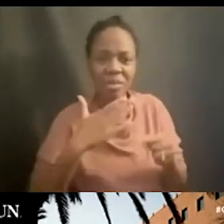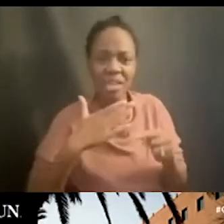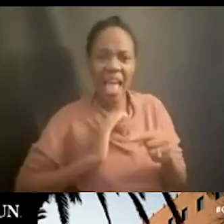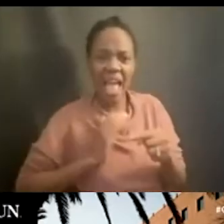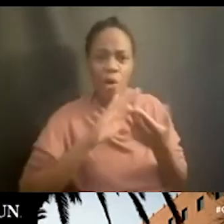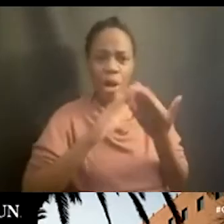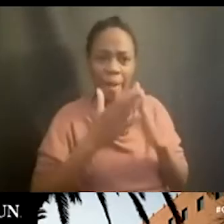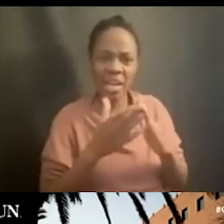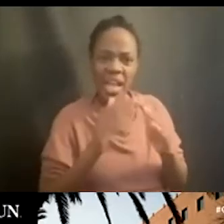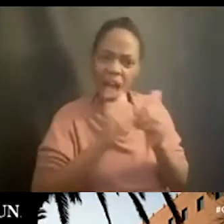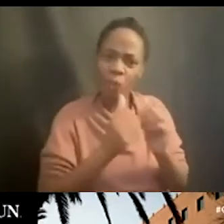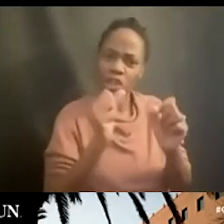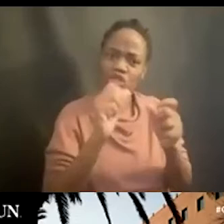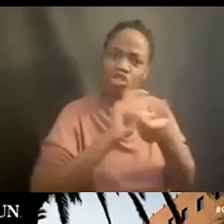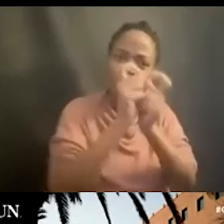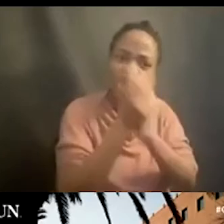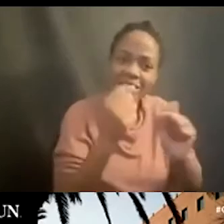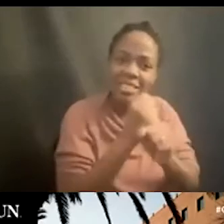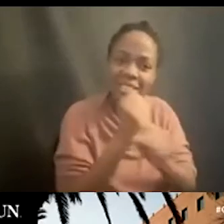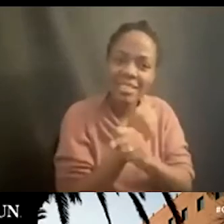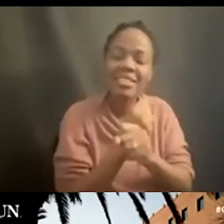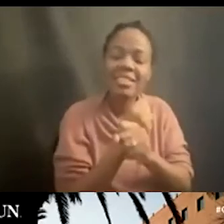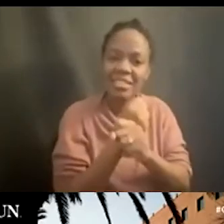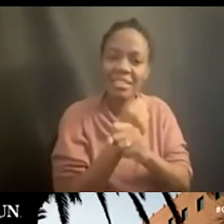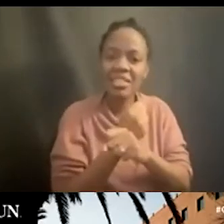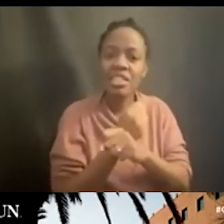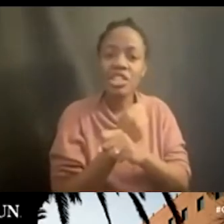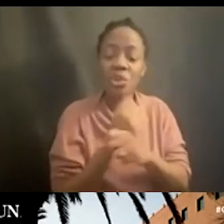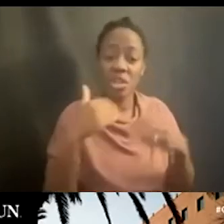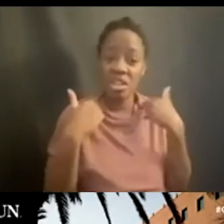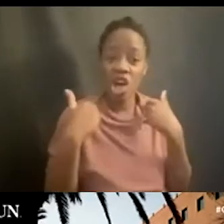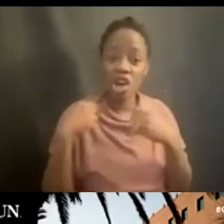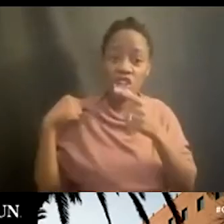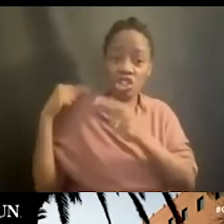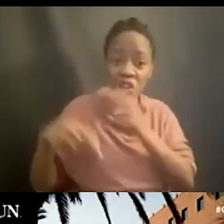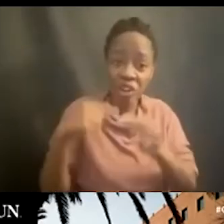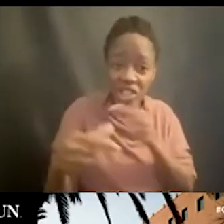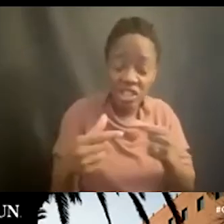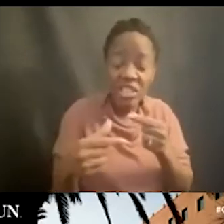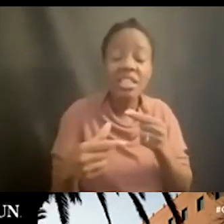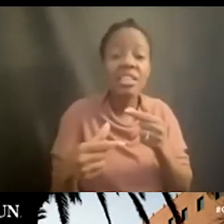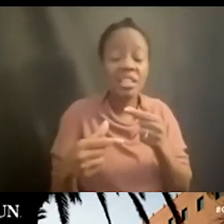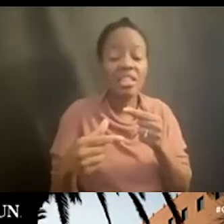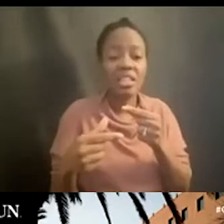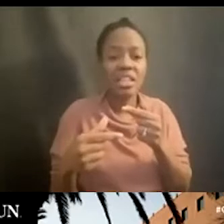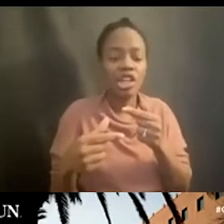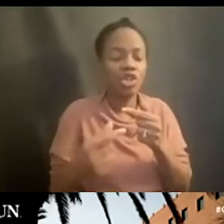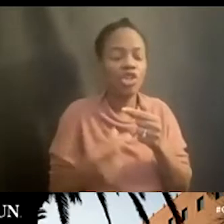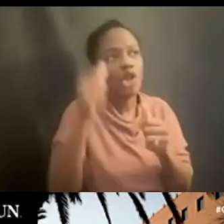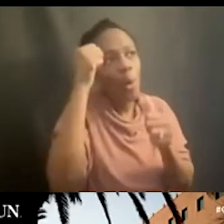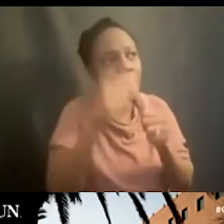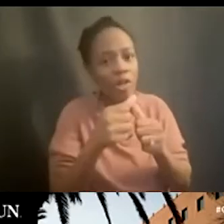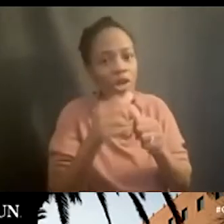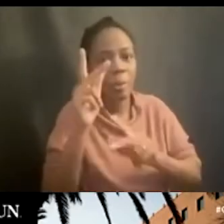you know, how can we change that? And again, like I said, just the younger generations, there's always going to continue to be people before us that are looking at